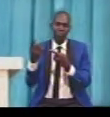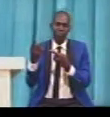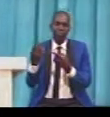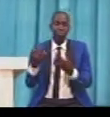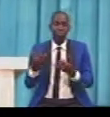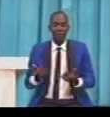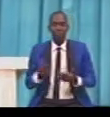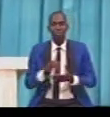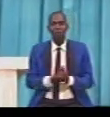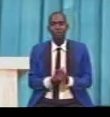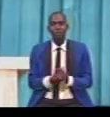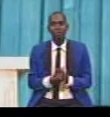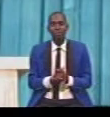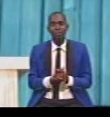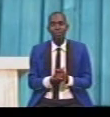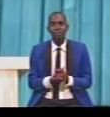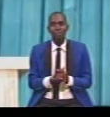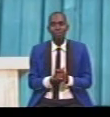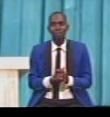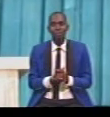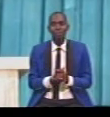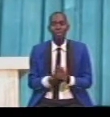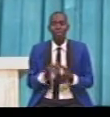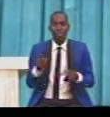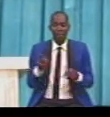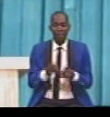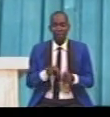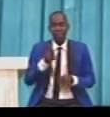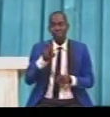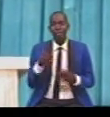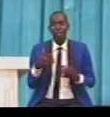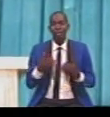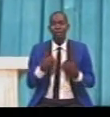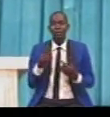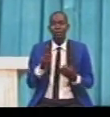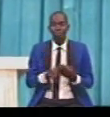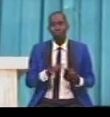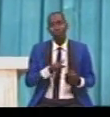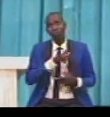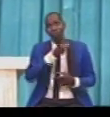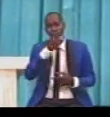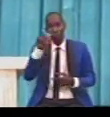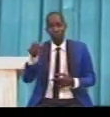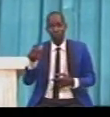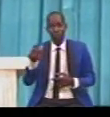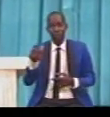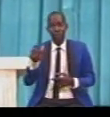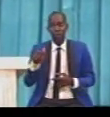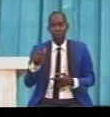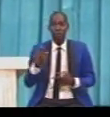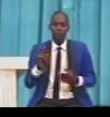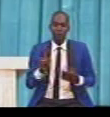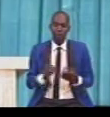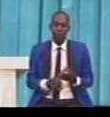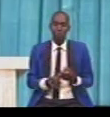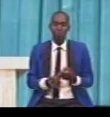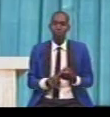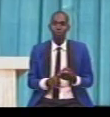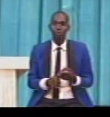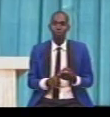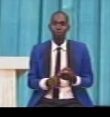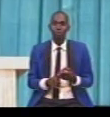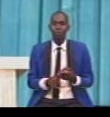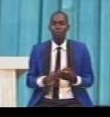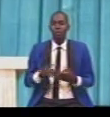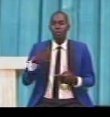Now, as I had to, fly to the capital city and then from there